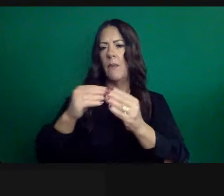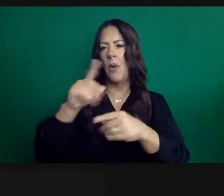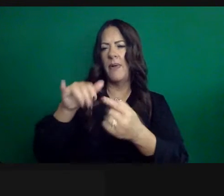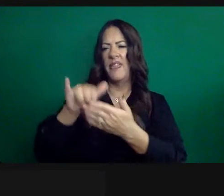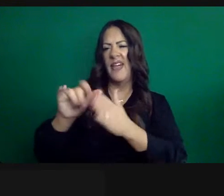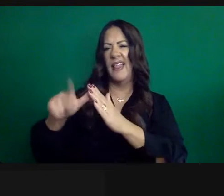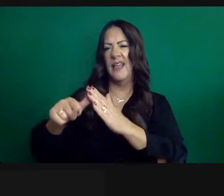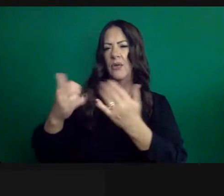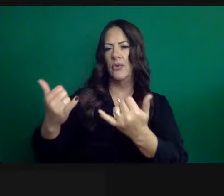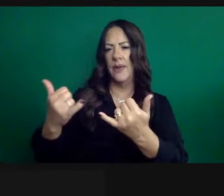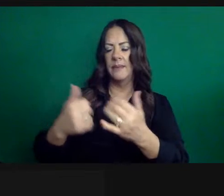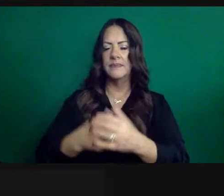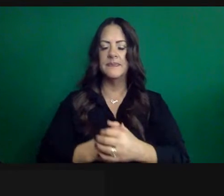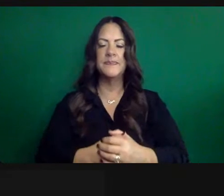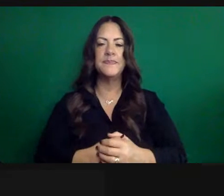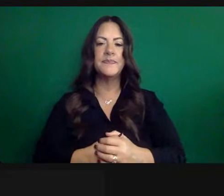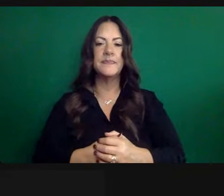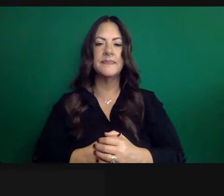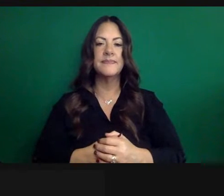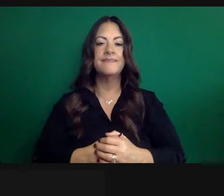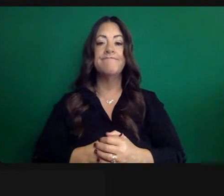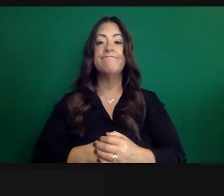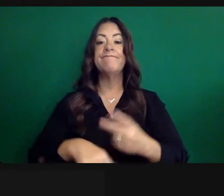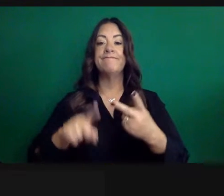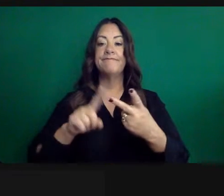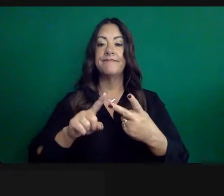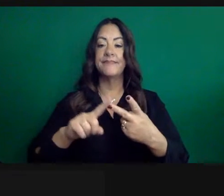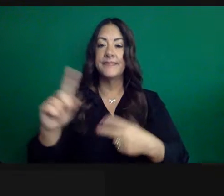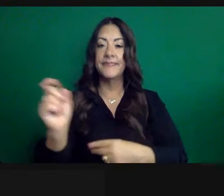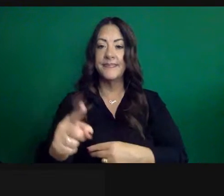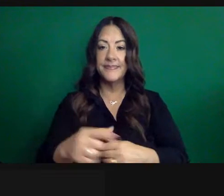Ron Lynn, Los Angeles Times.